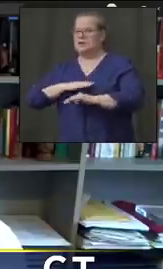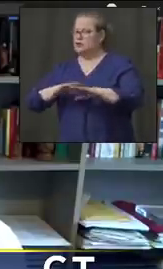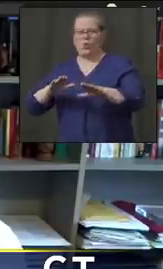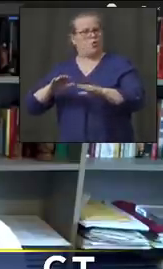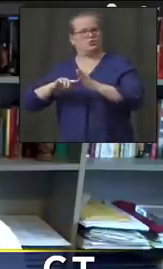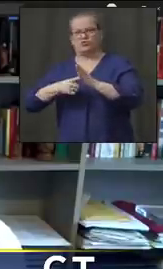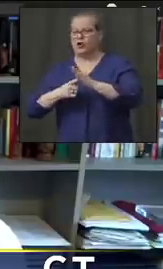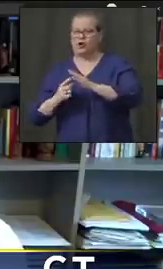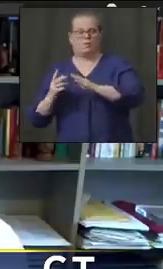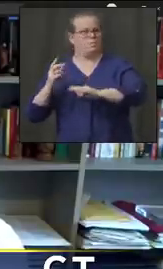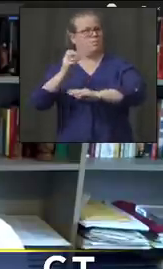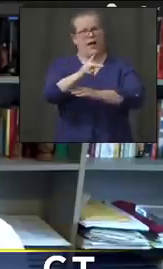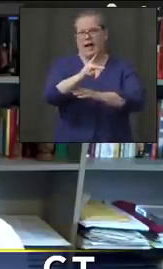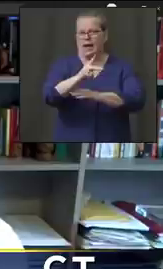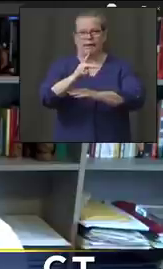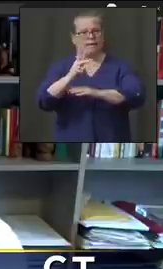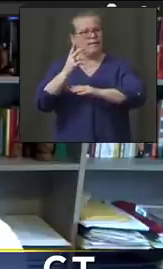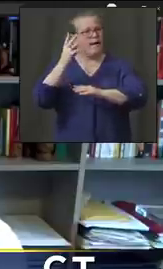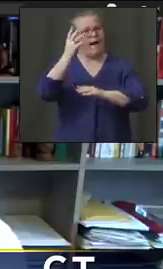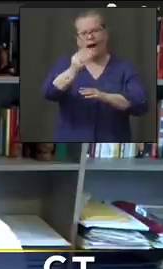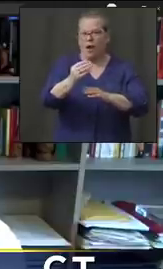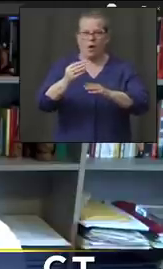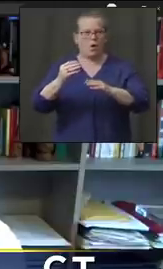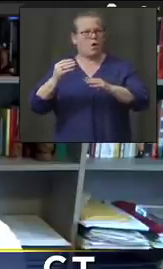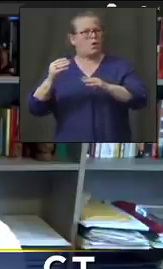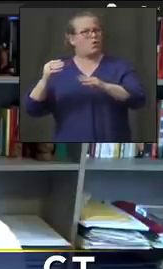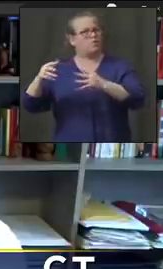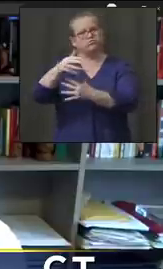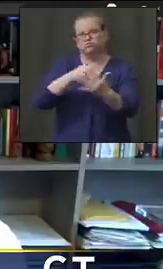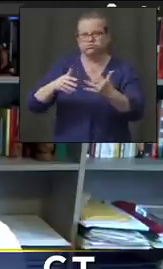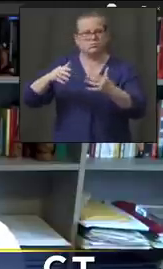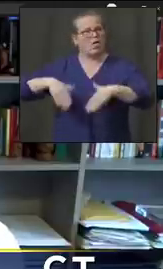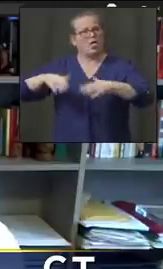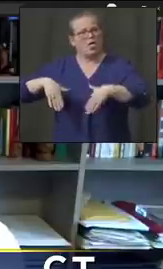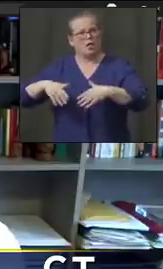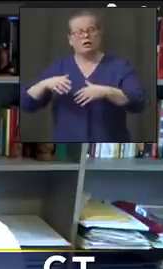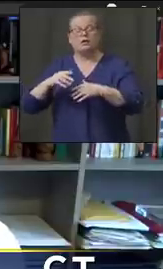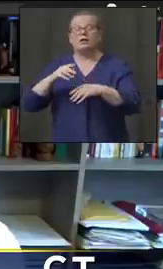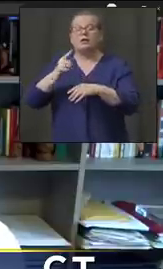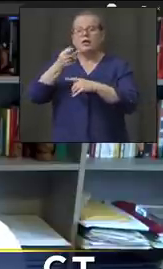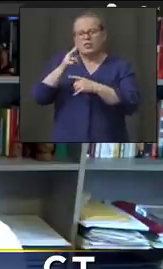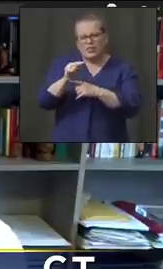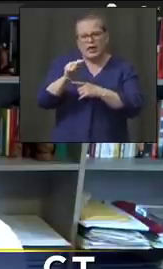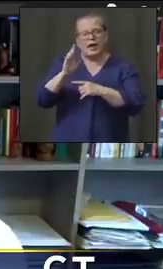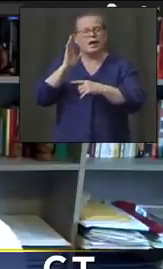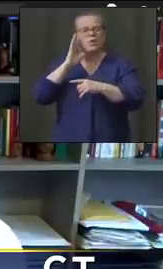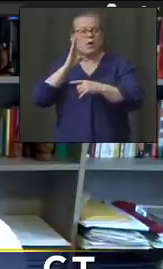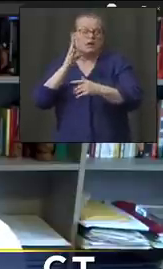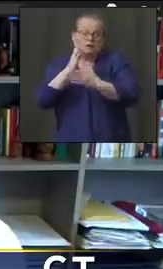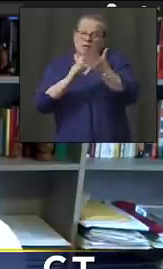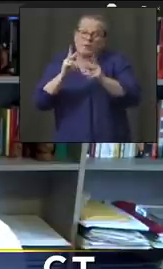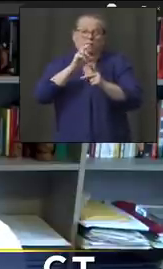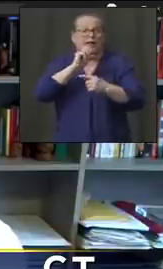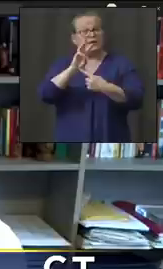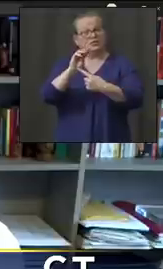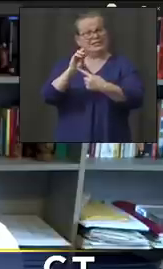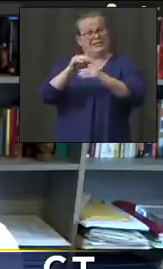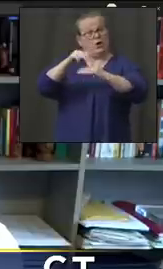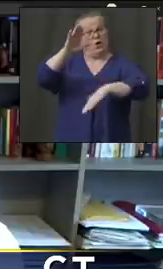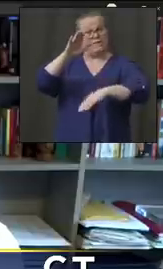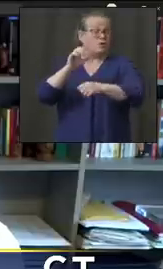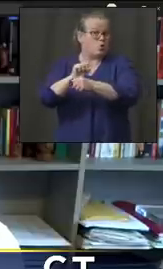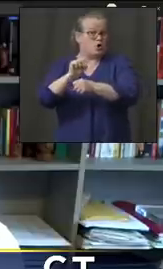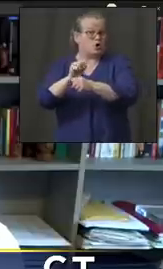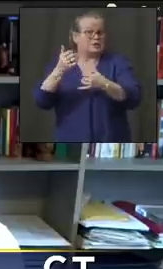to develop methods of protection. Of course, there are people who are working over 60 years of age. That's the work we're